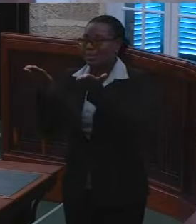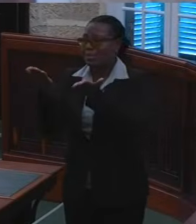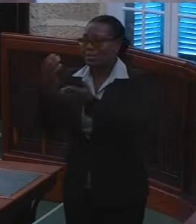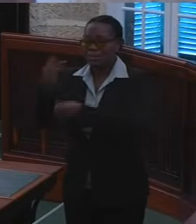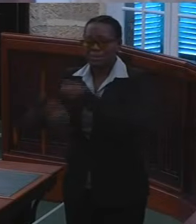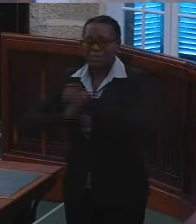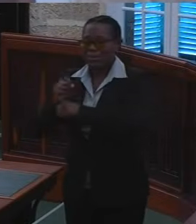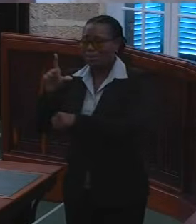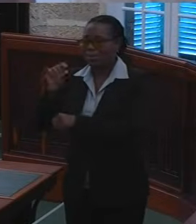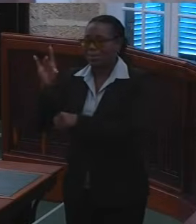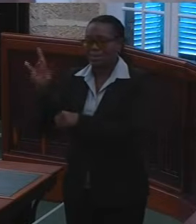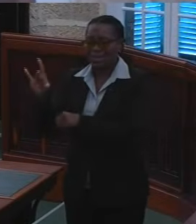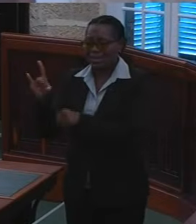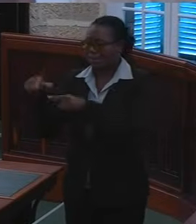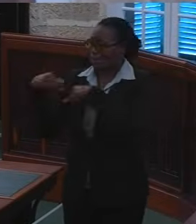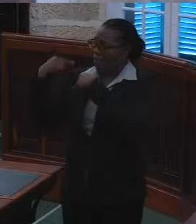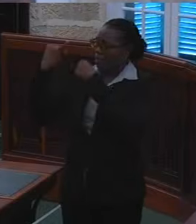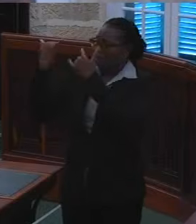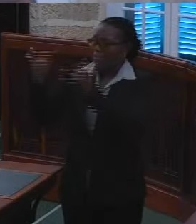2018.